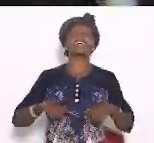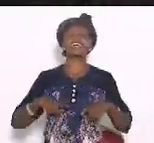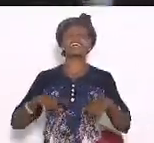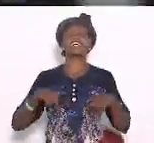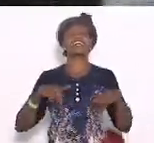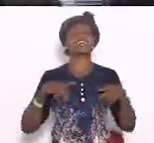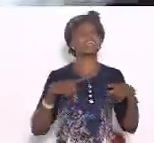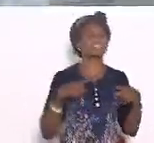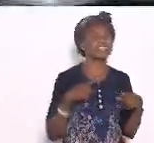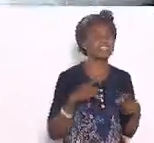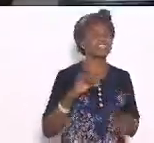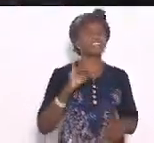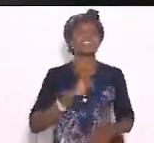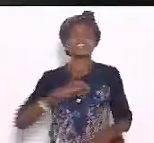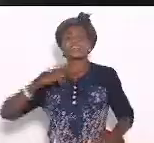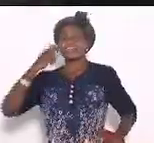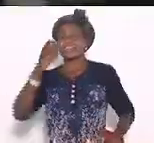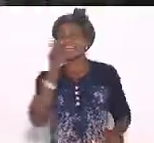mul